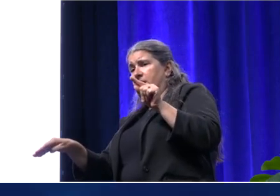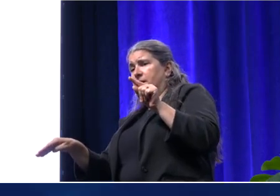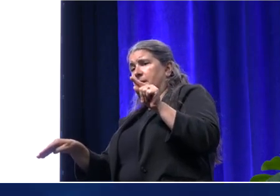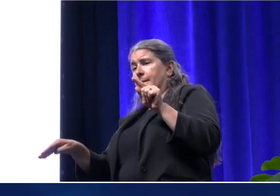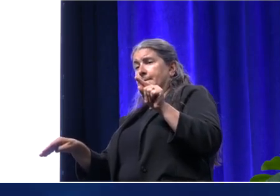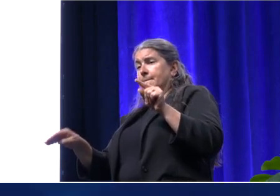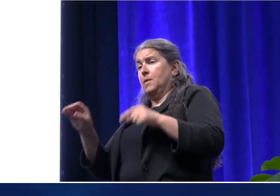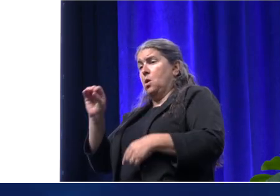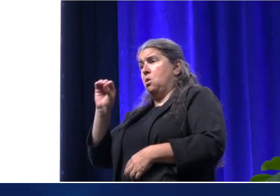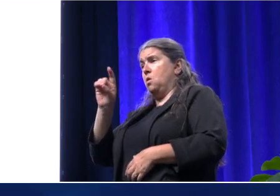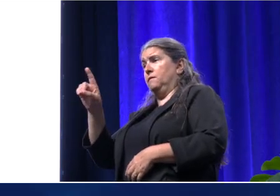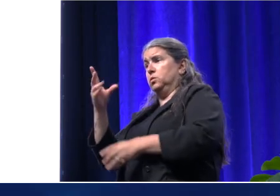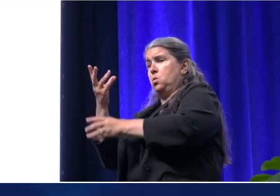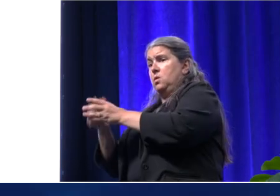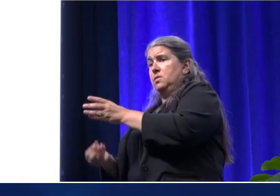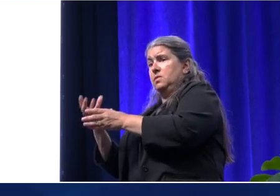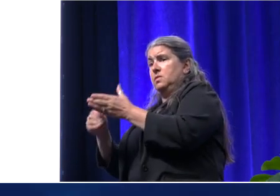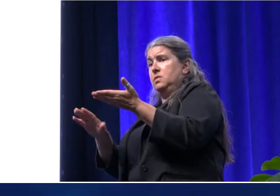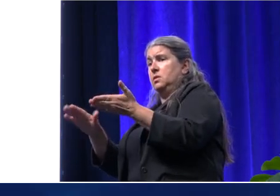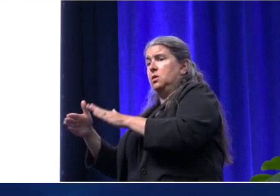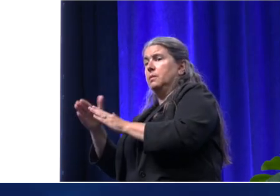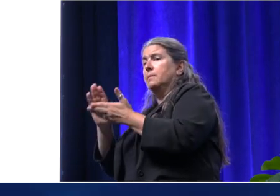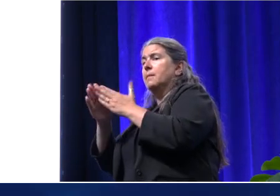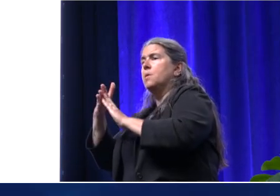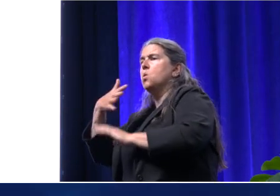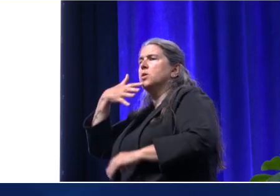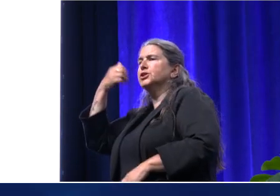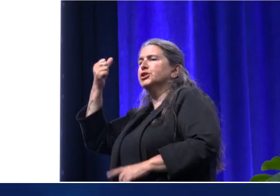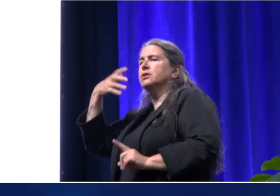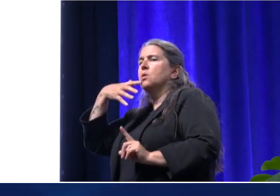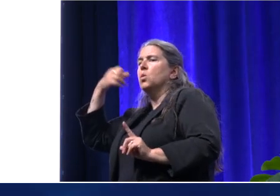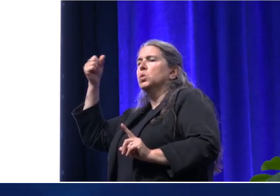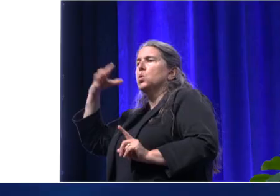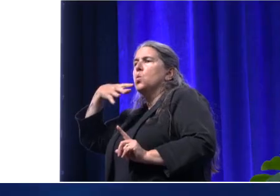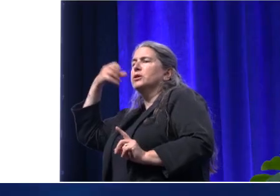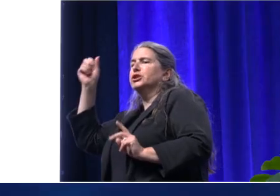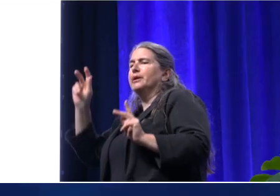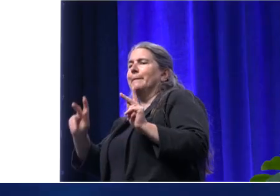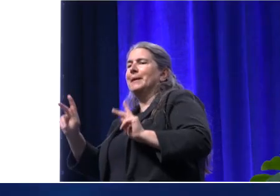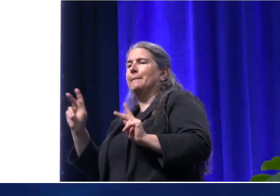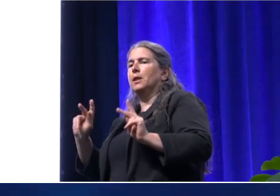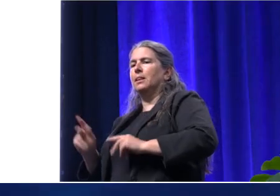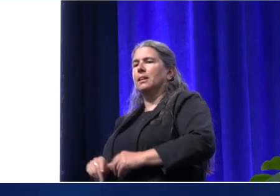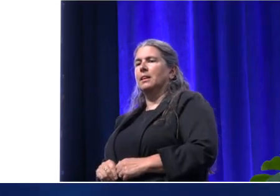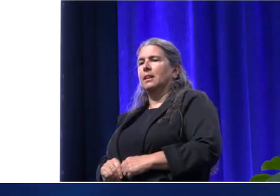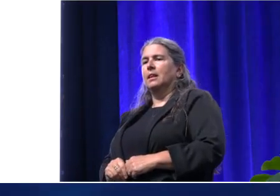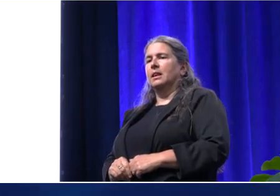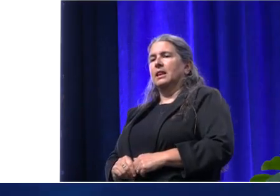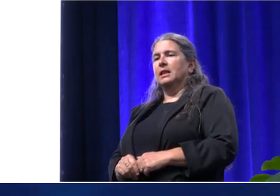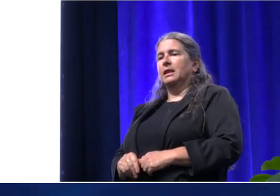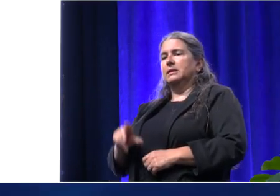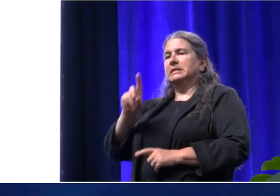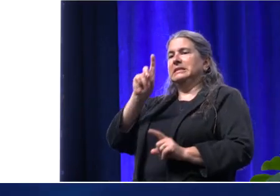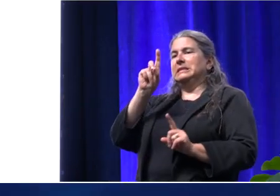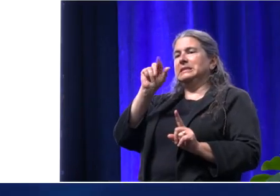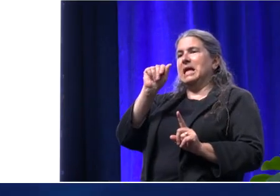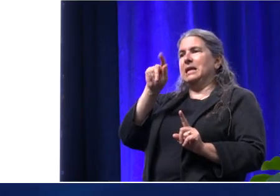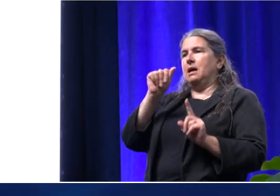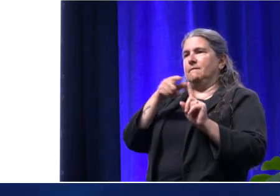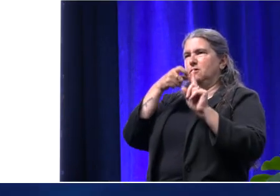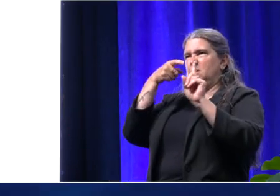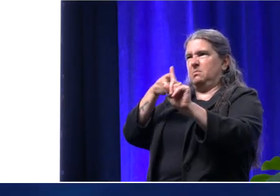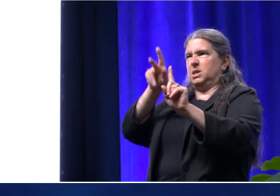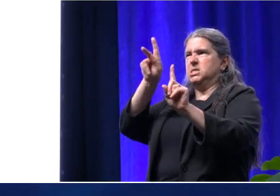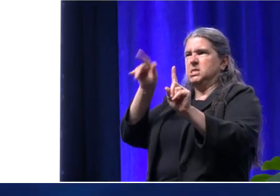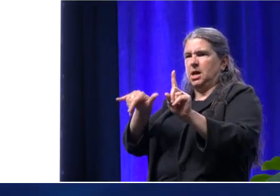getting older on average, okay? So here's data from Kentucky, and I'll just make this a little bit more clear. Overdose deaths among